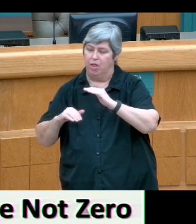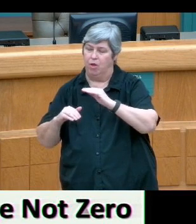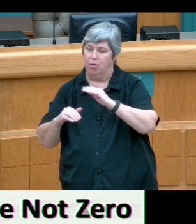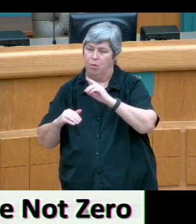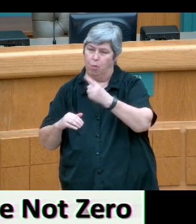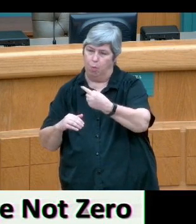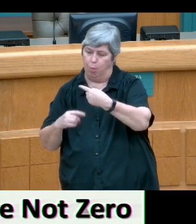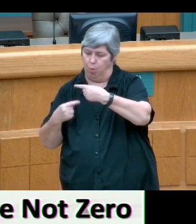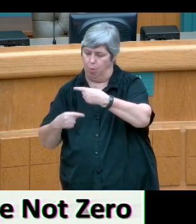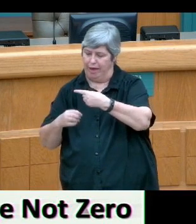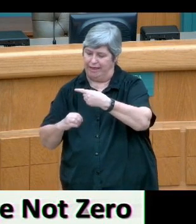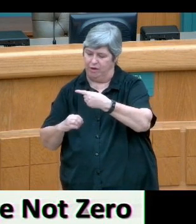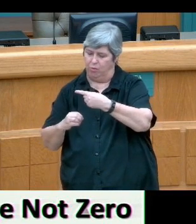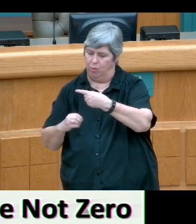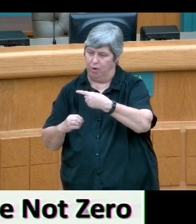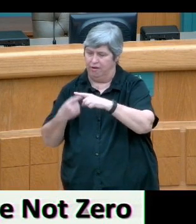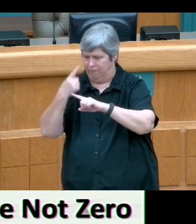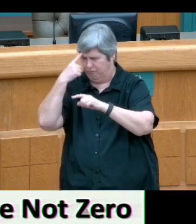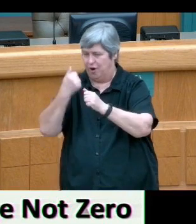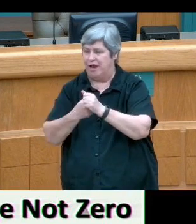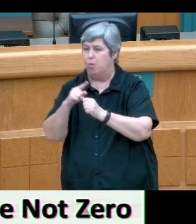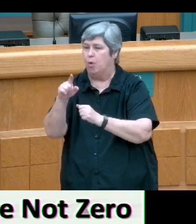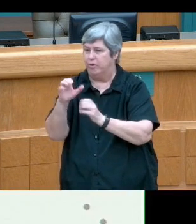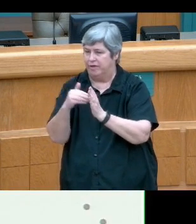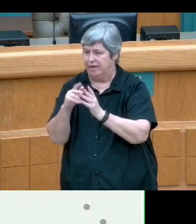with what we do right now because we're almost there.